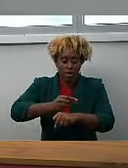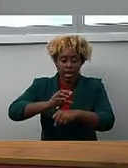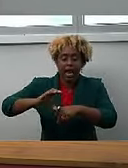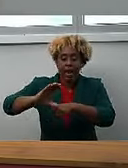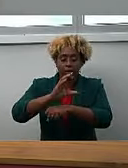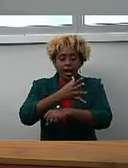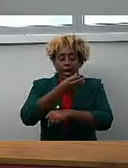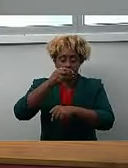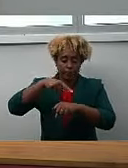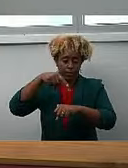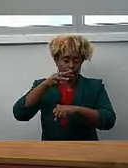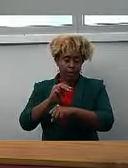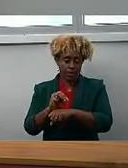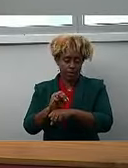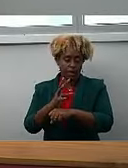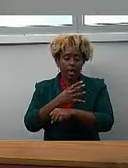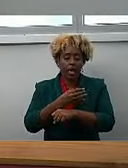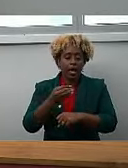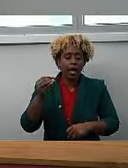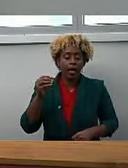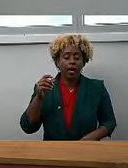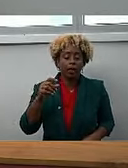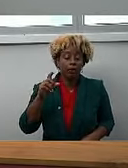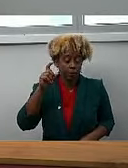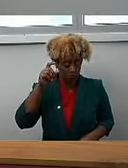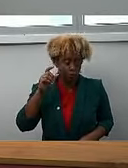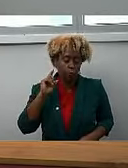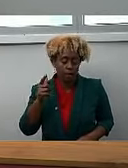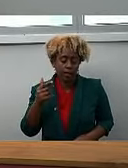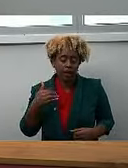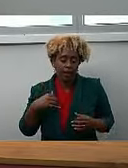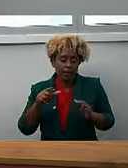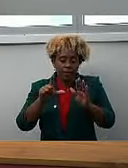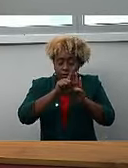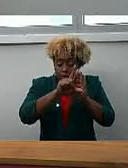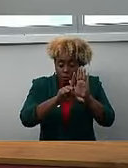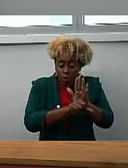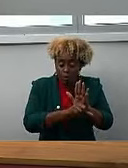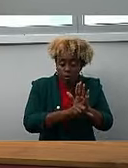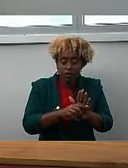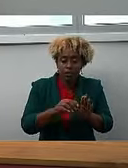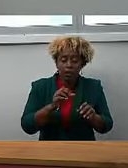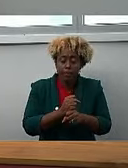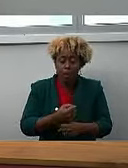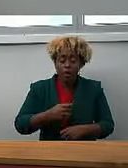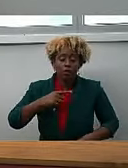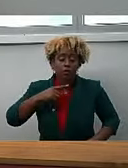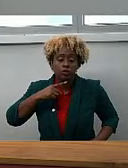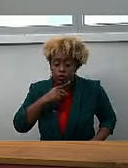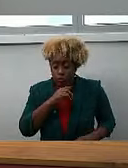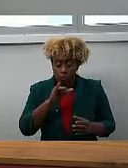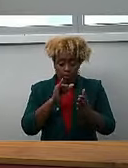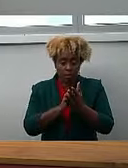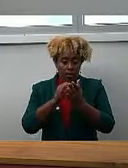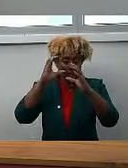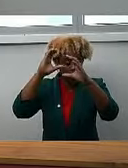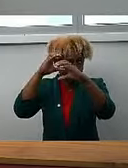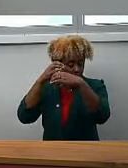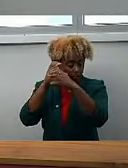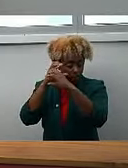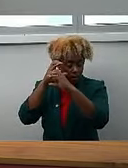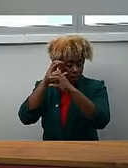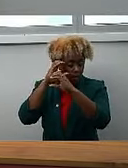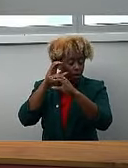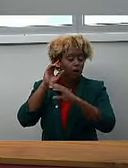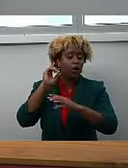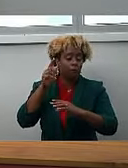and Petite Martinique, and the required legislation to ensure that the footage from the CCTV cameras can be used